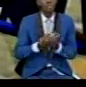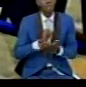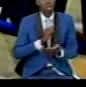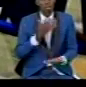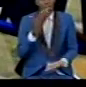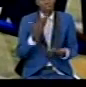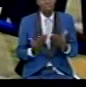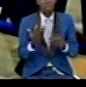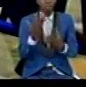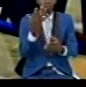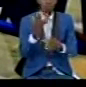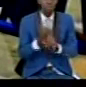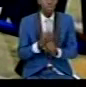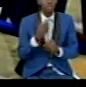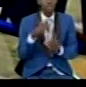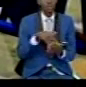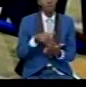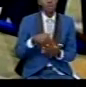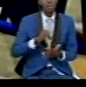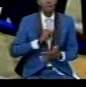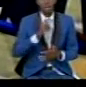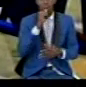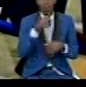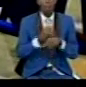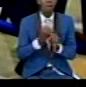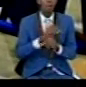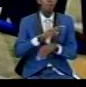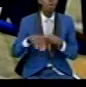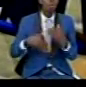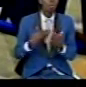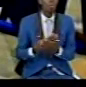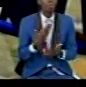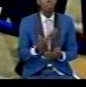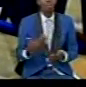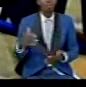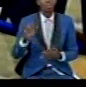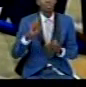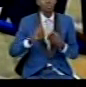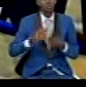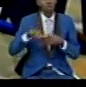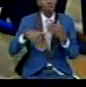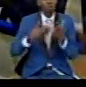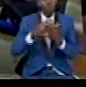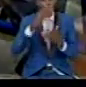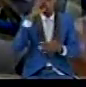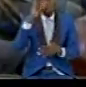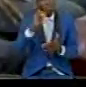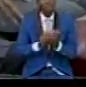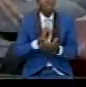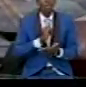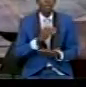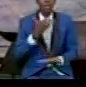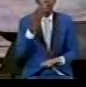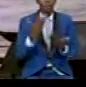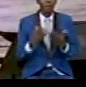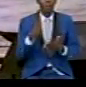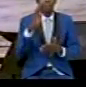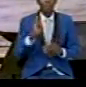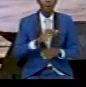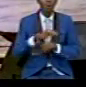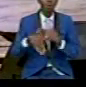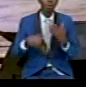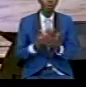might gain the weak. I am made all things to all men, that I might